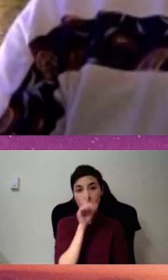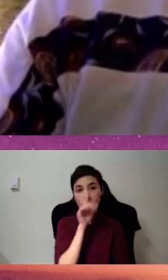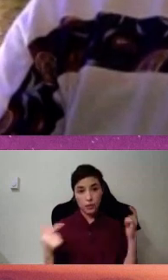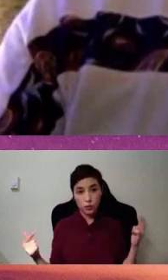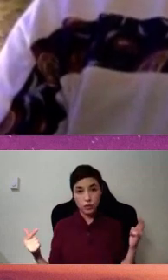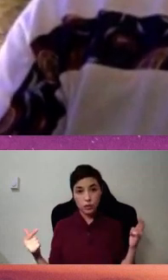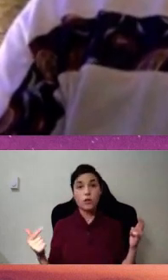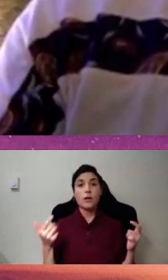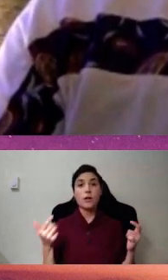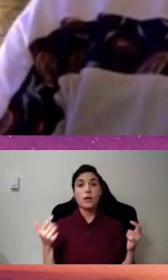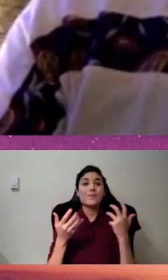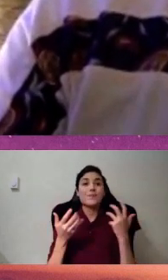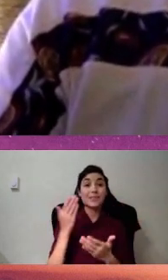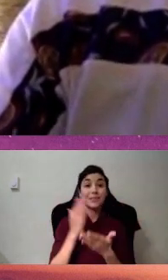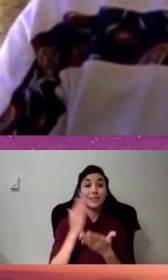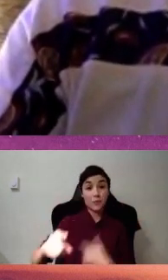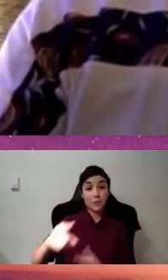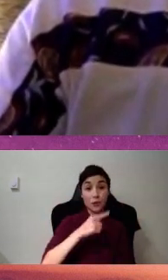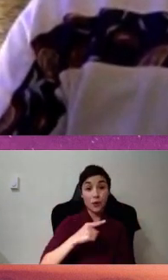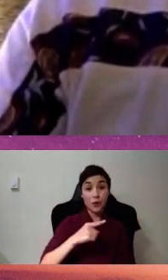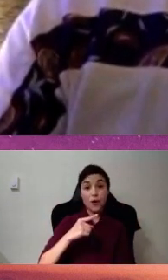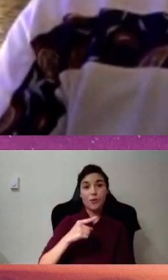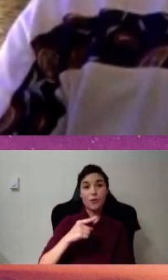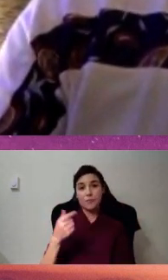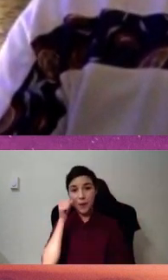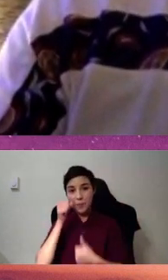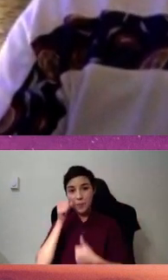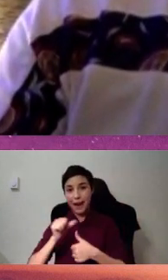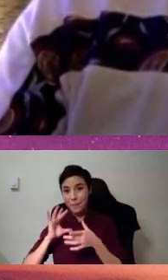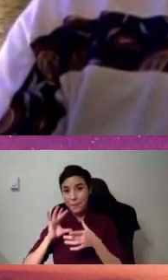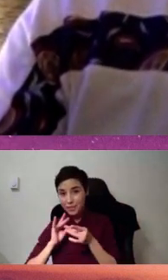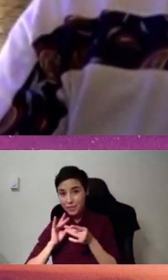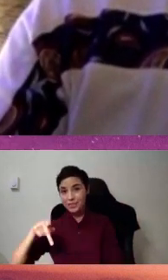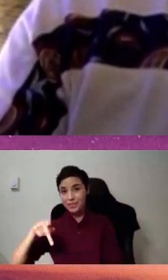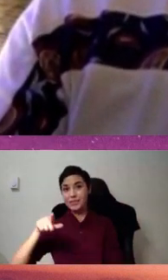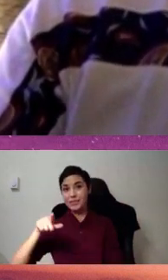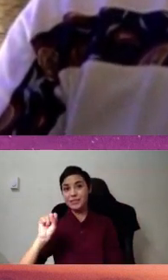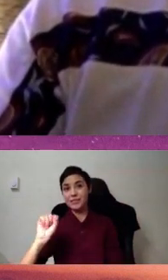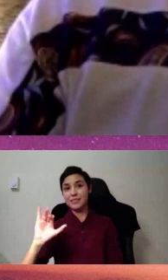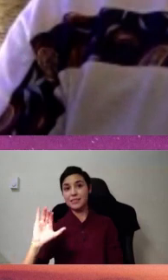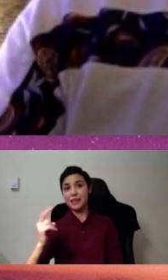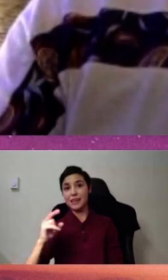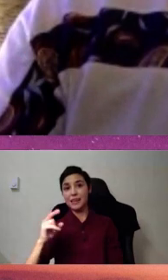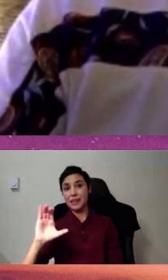might have felt disconnected from that, or feeling like something like that is unreachable for you.